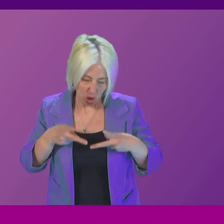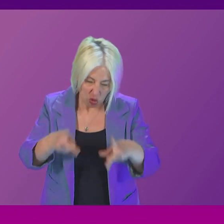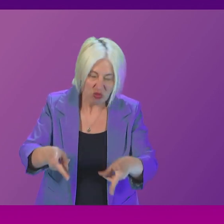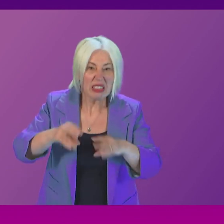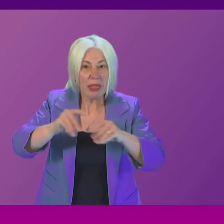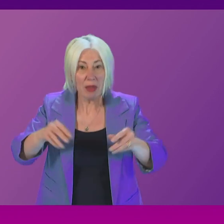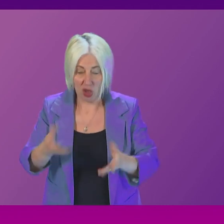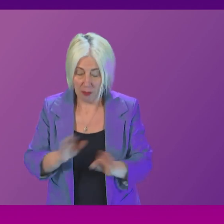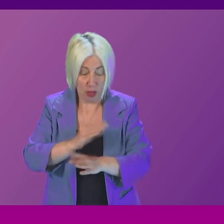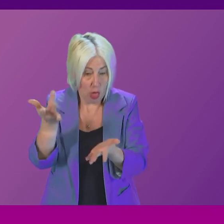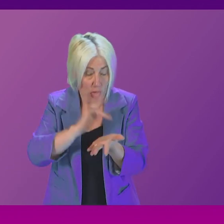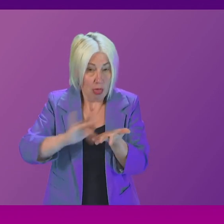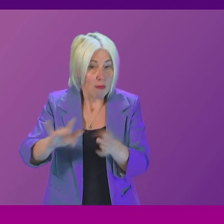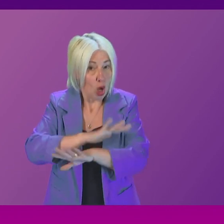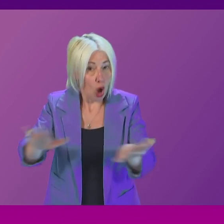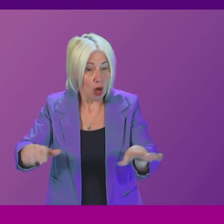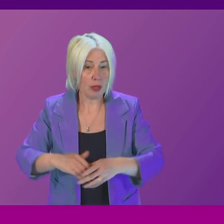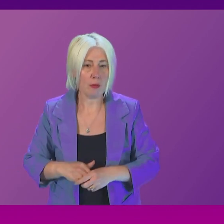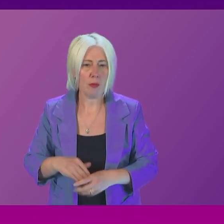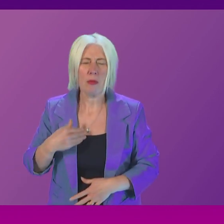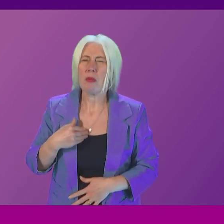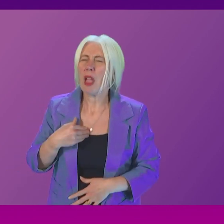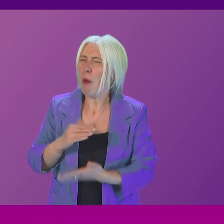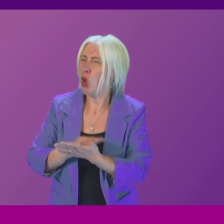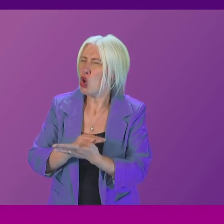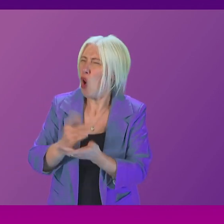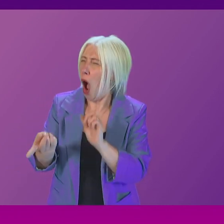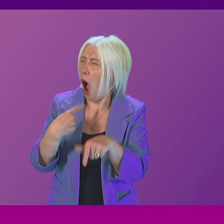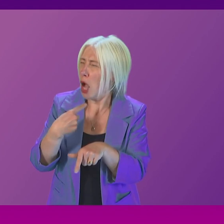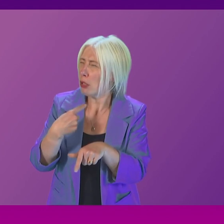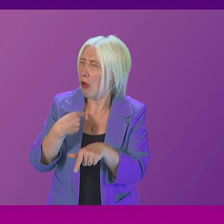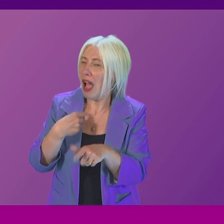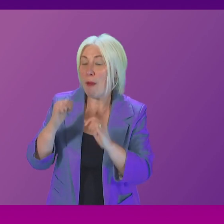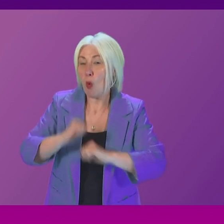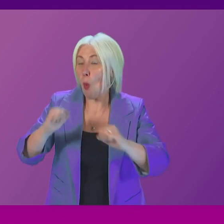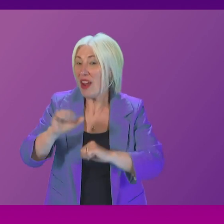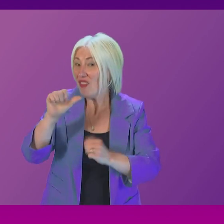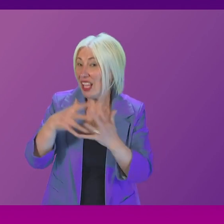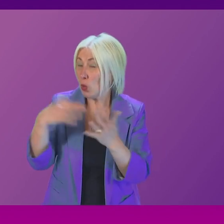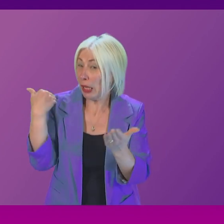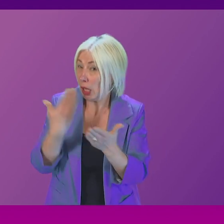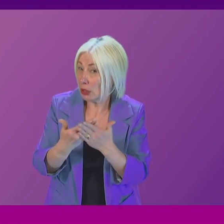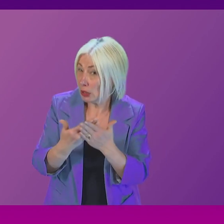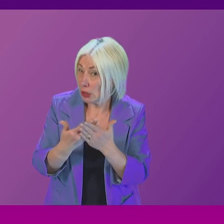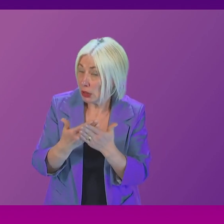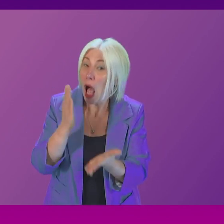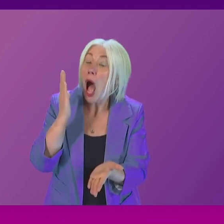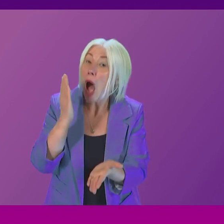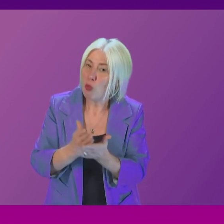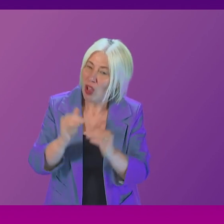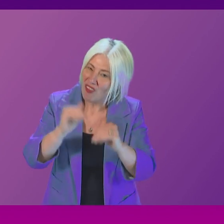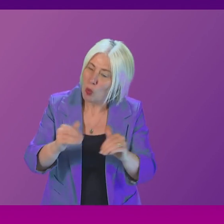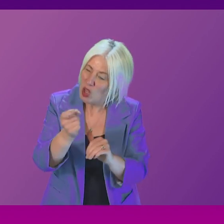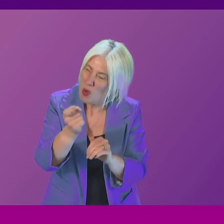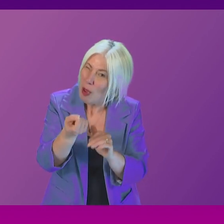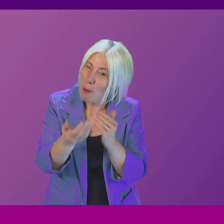beaches. I'm not sure I got an answer there, but we've waited 6 weeks, so I'm sure we'll have to wait a wee